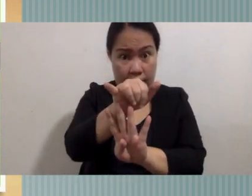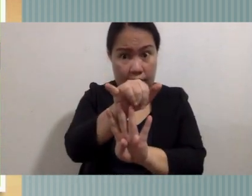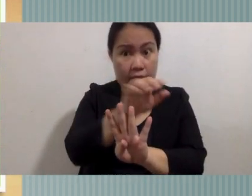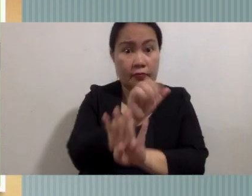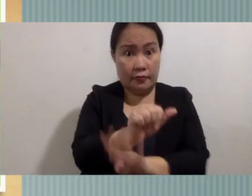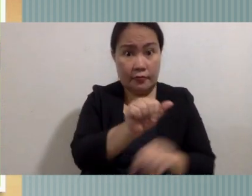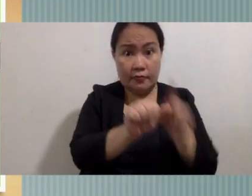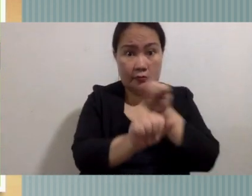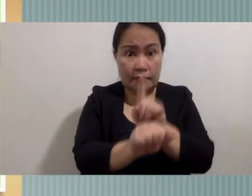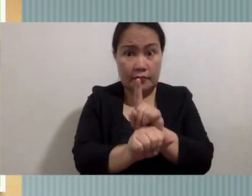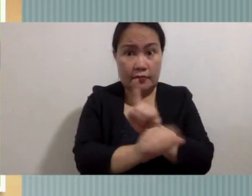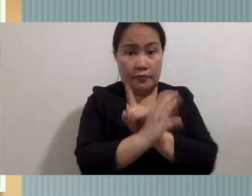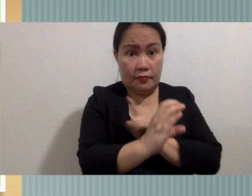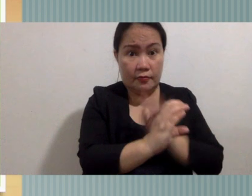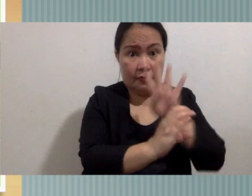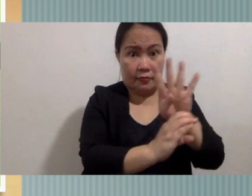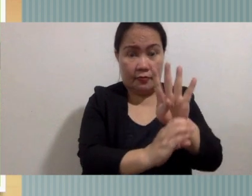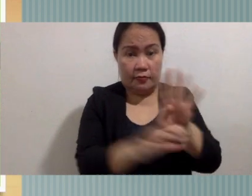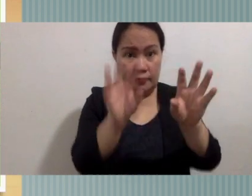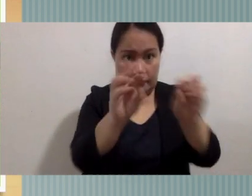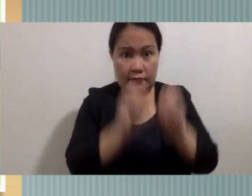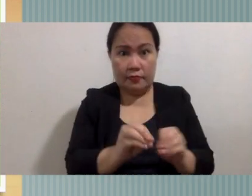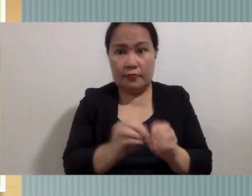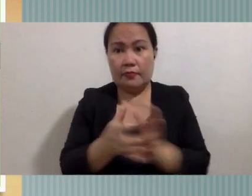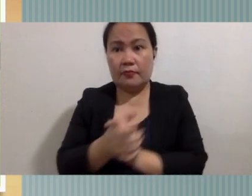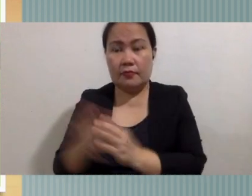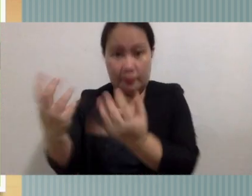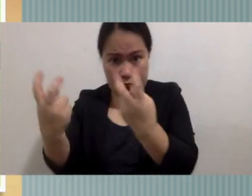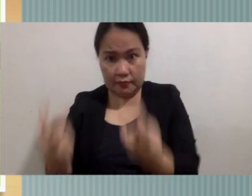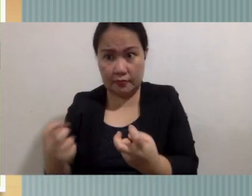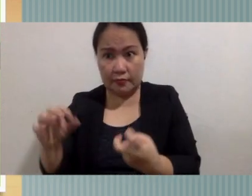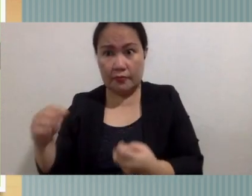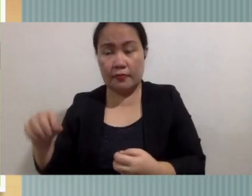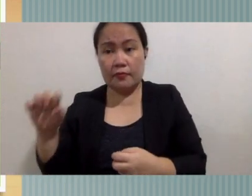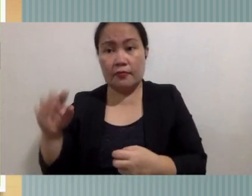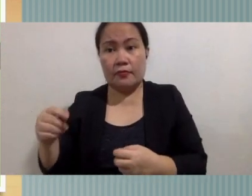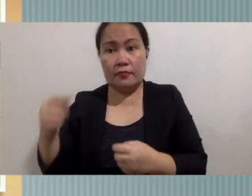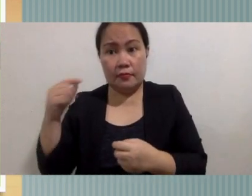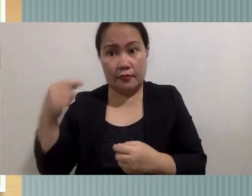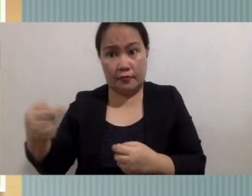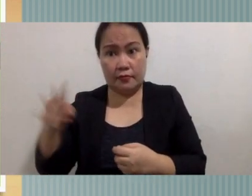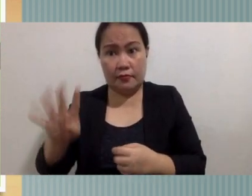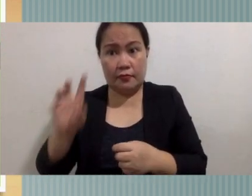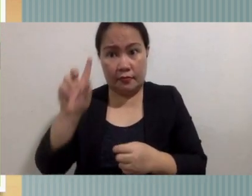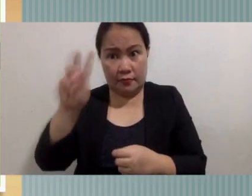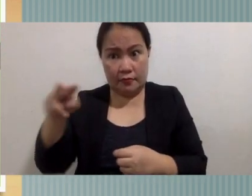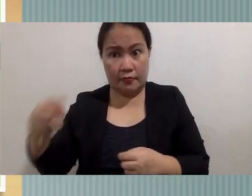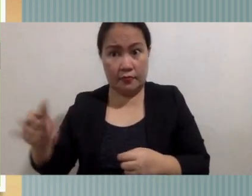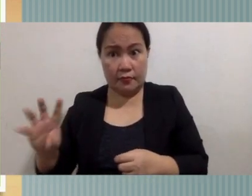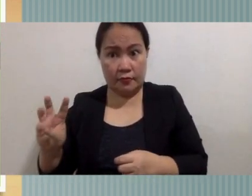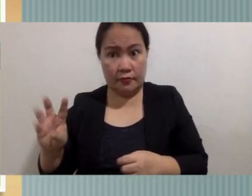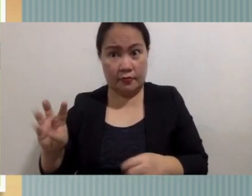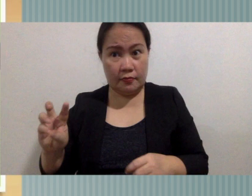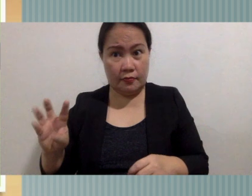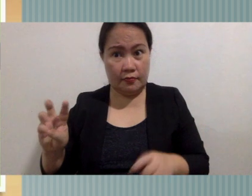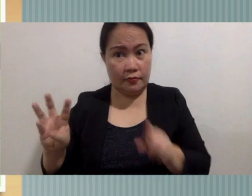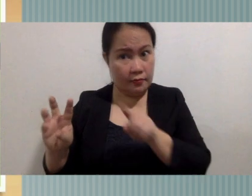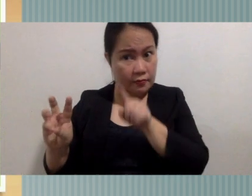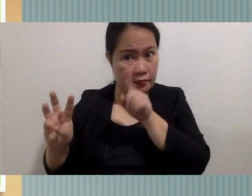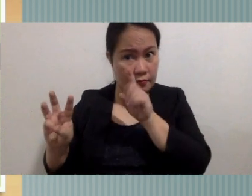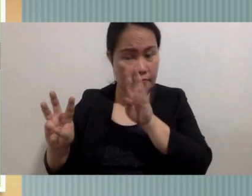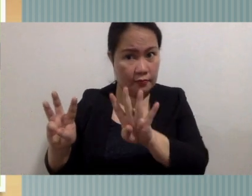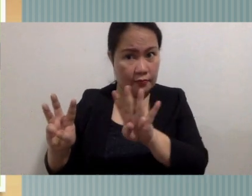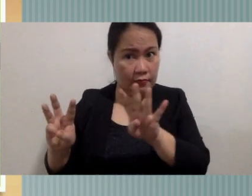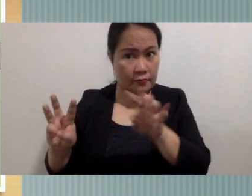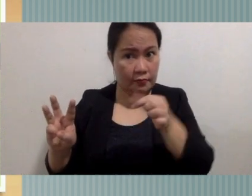minus 4, our a is 1, c is 4. So we will have negative 4 squared is 16. And then